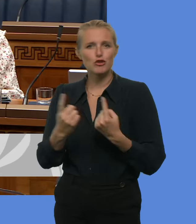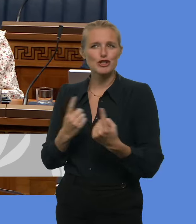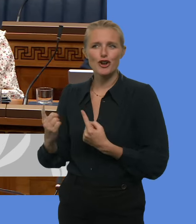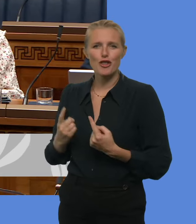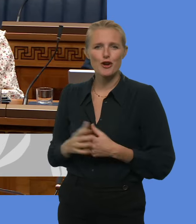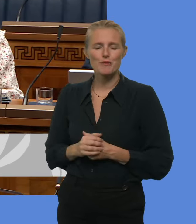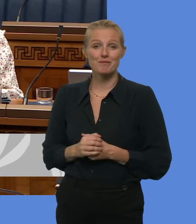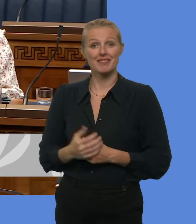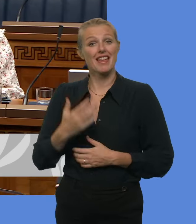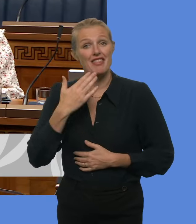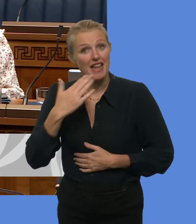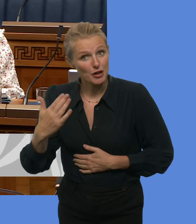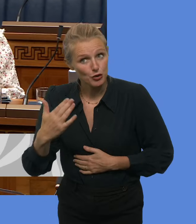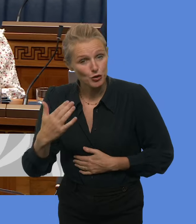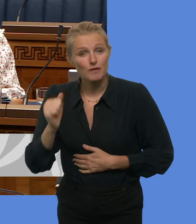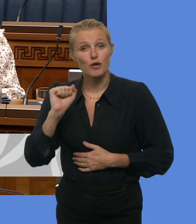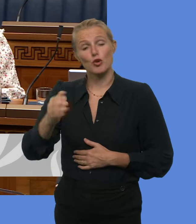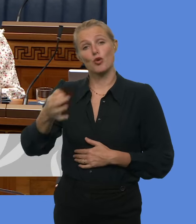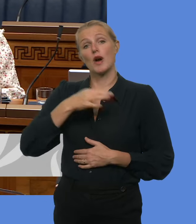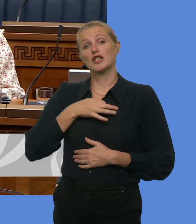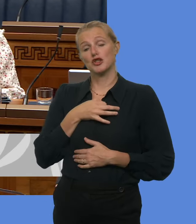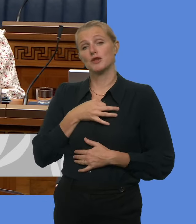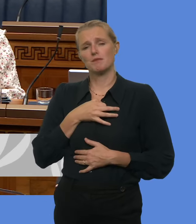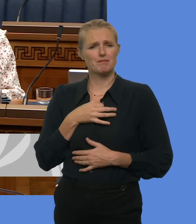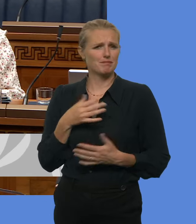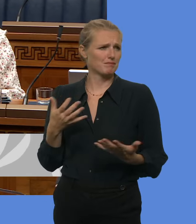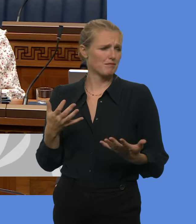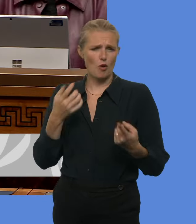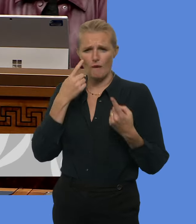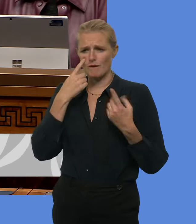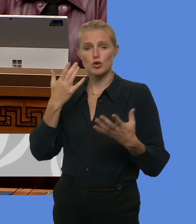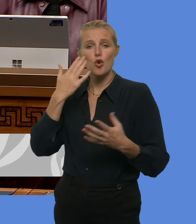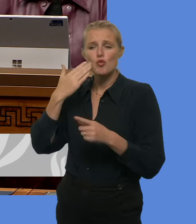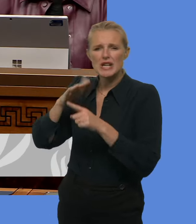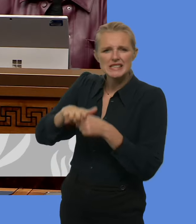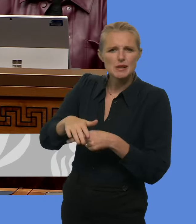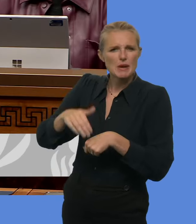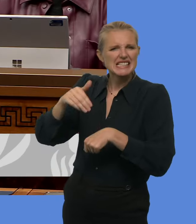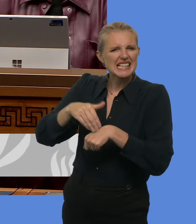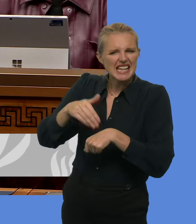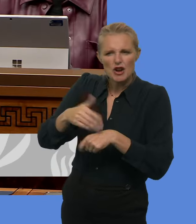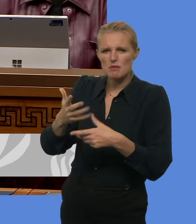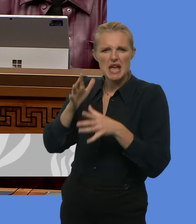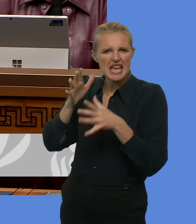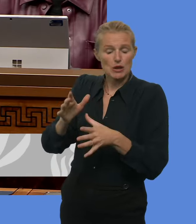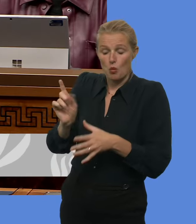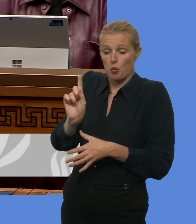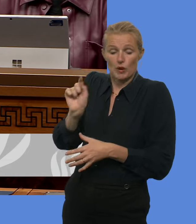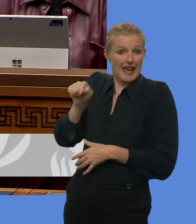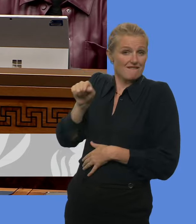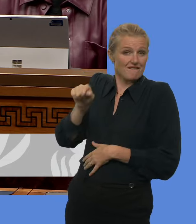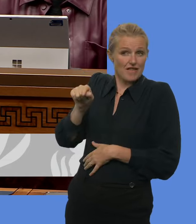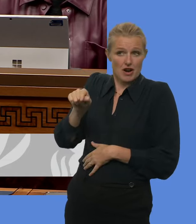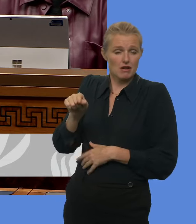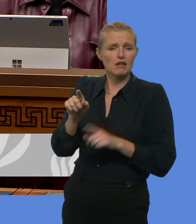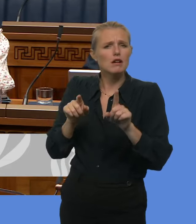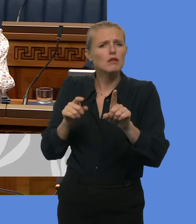I thank the member for her question. Look, absolutely, racism, sectarianism, hate, whatever that is based on, we've just released